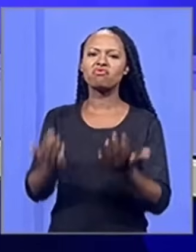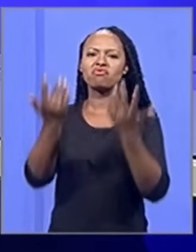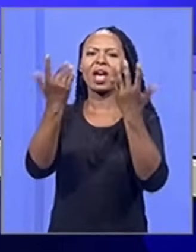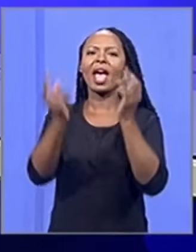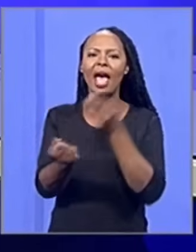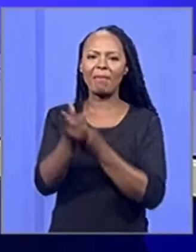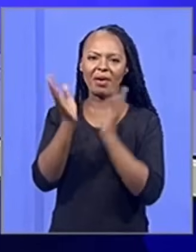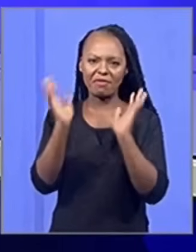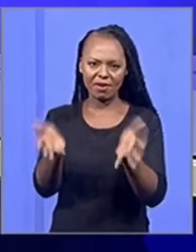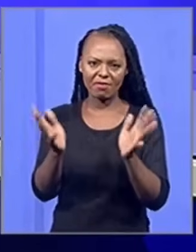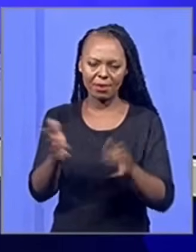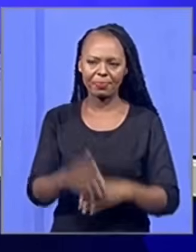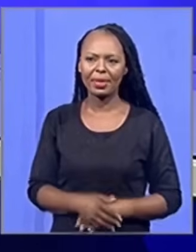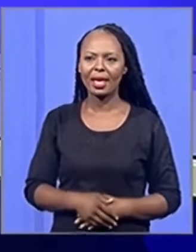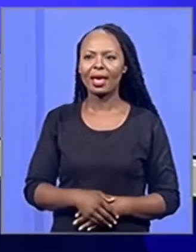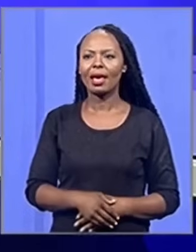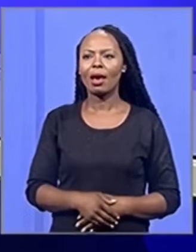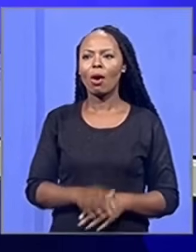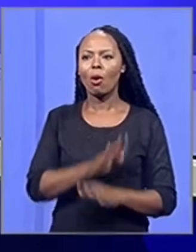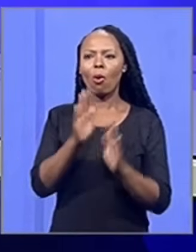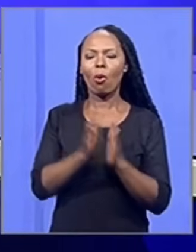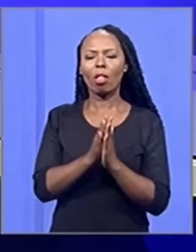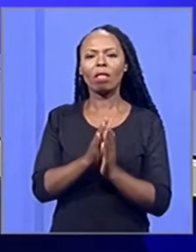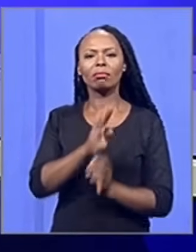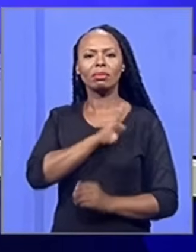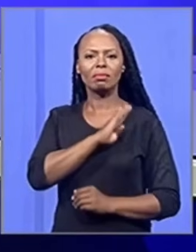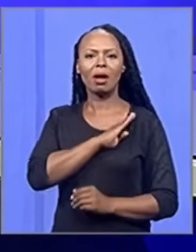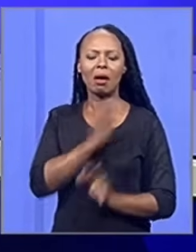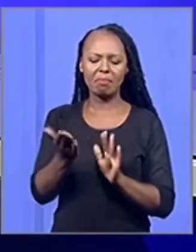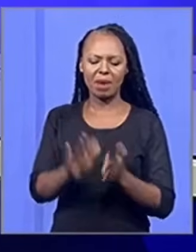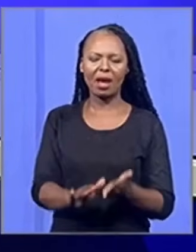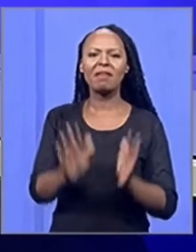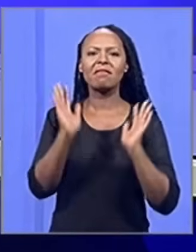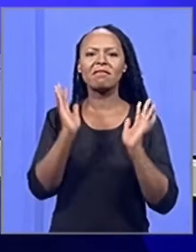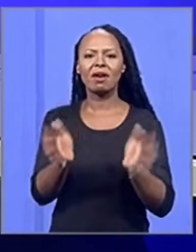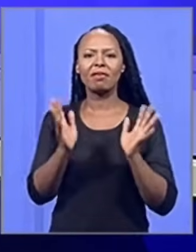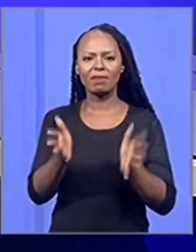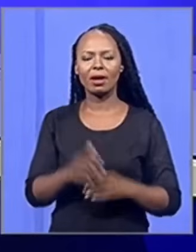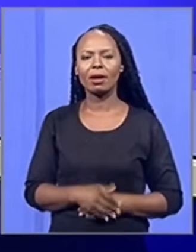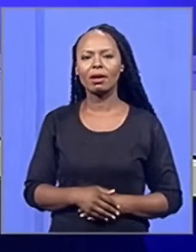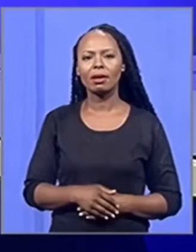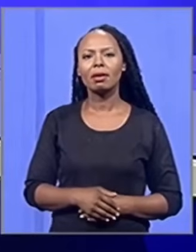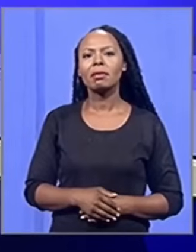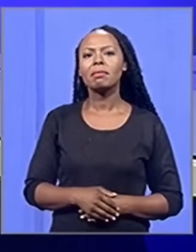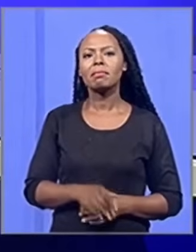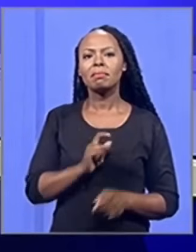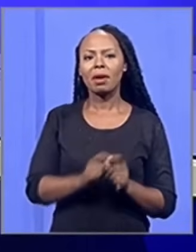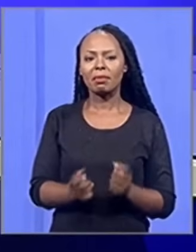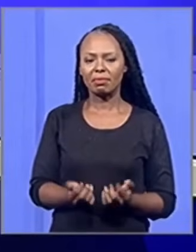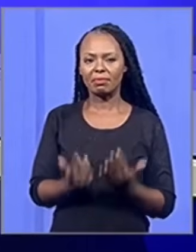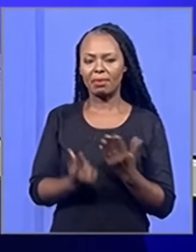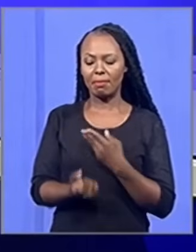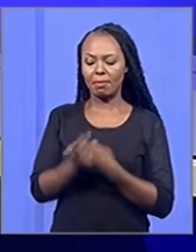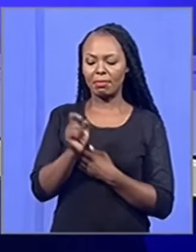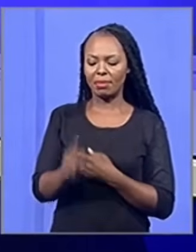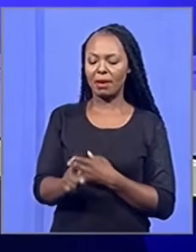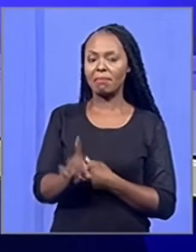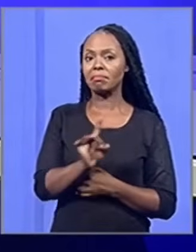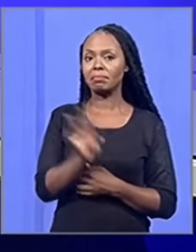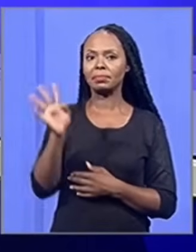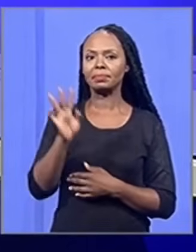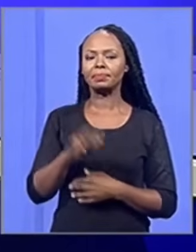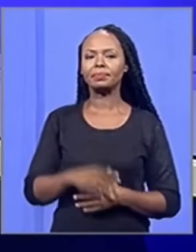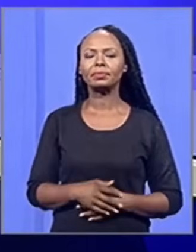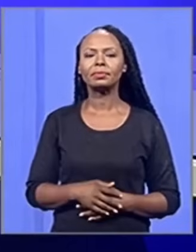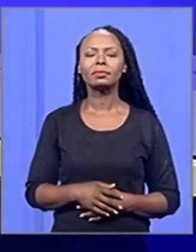a le 3 se leng tiragalo e le nngwe fela e latotseng batho ka mogoso mo lefelong le. Tiragalo